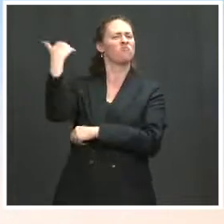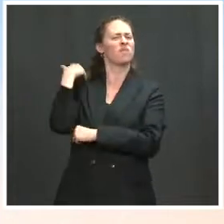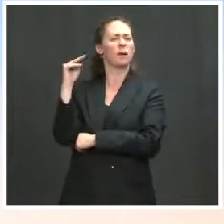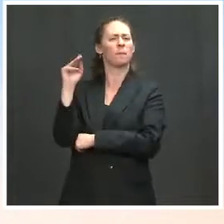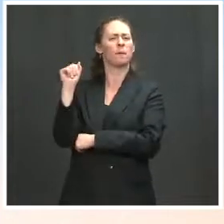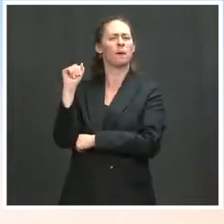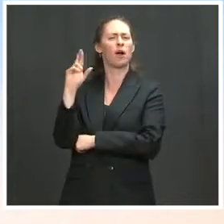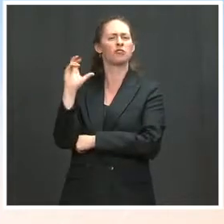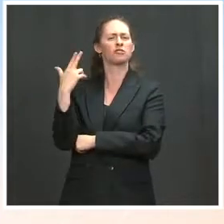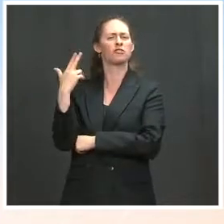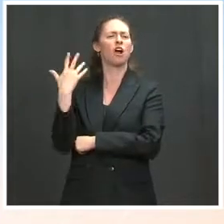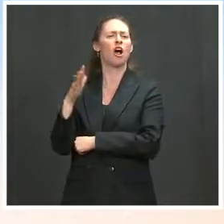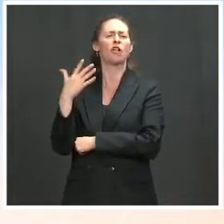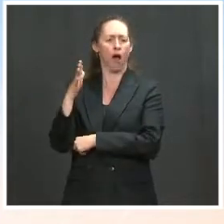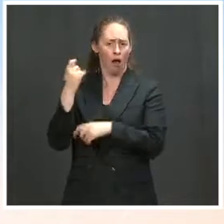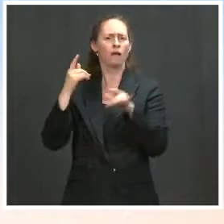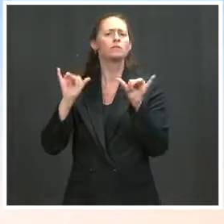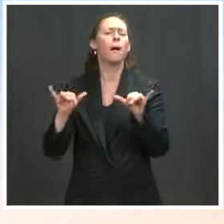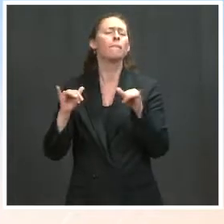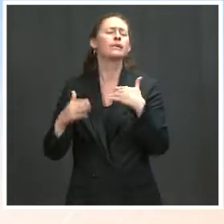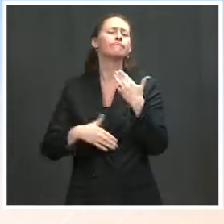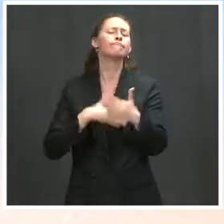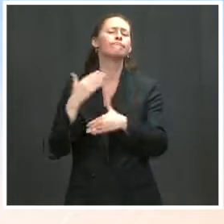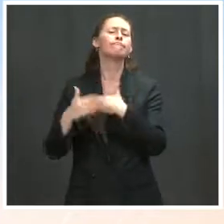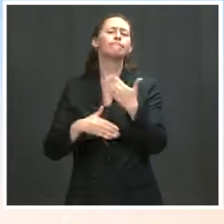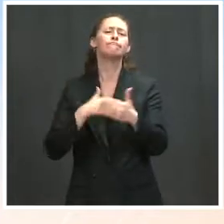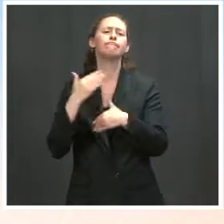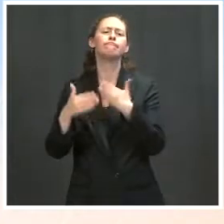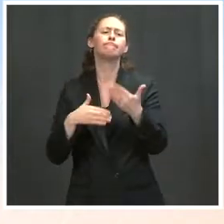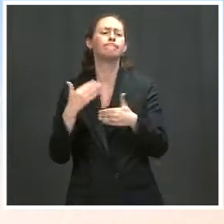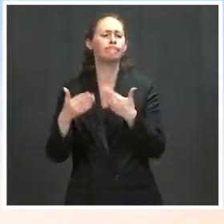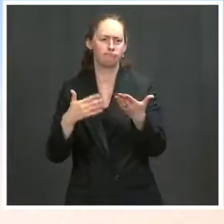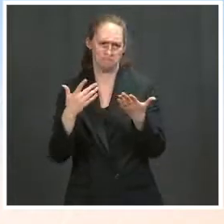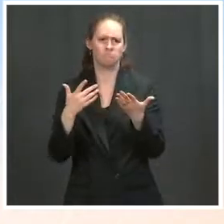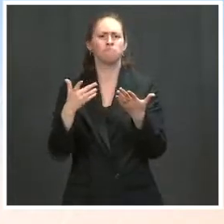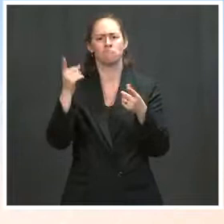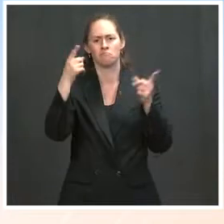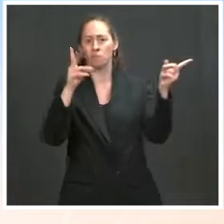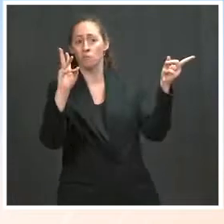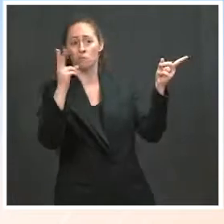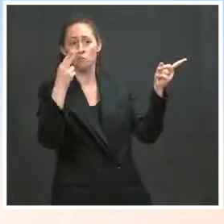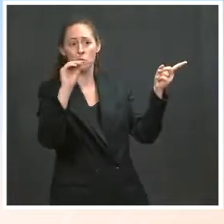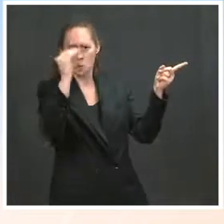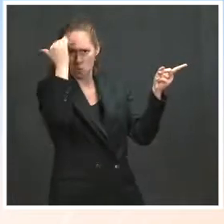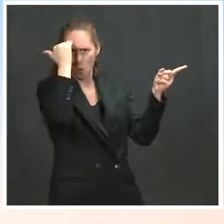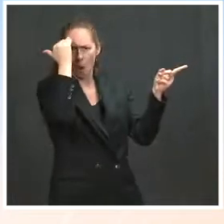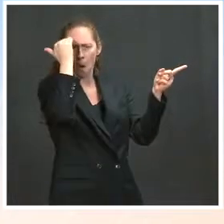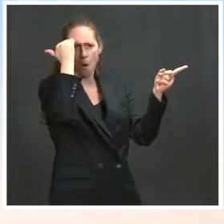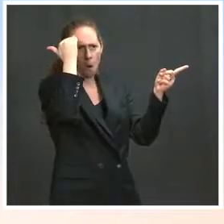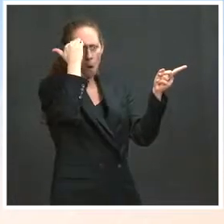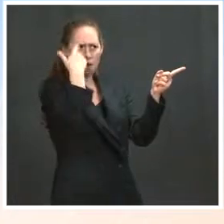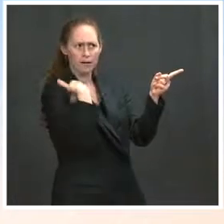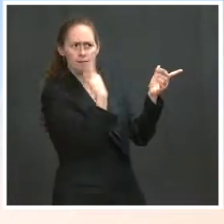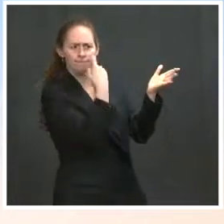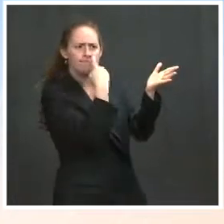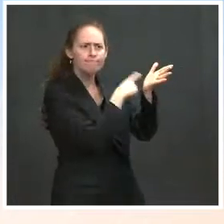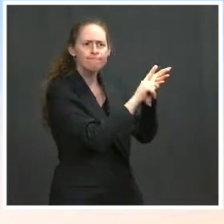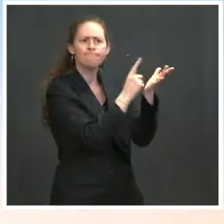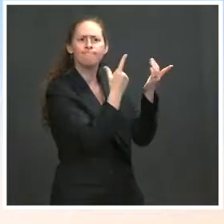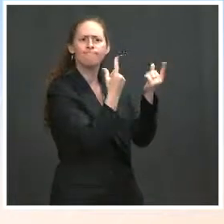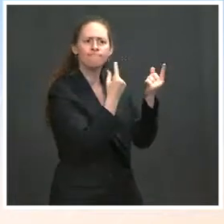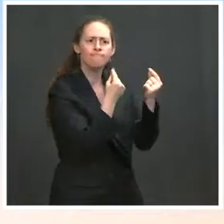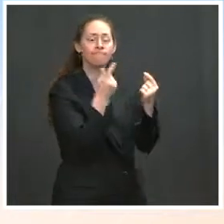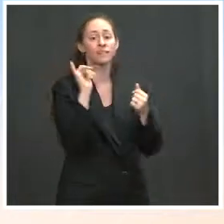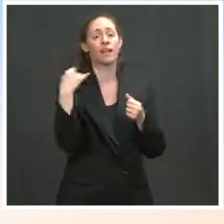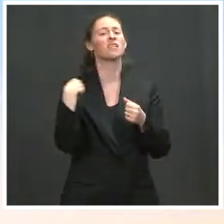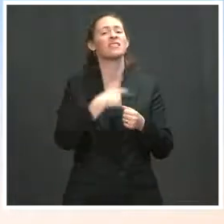have been pretty vocal with WHO these past several months, and so this is just a continuation of what the